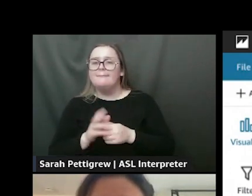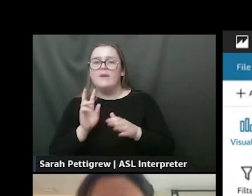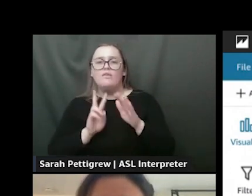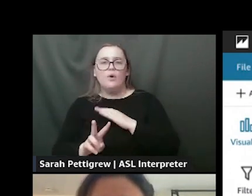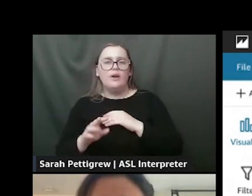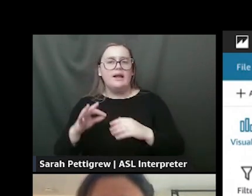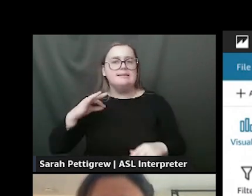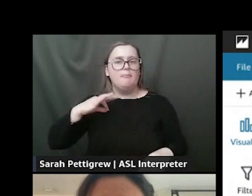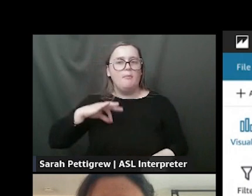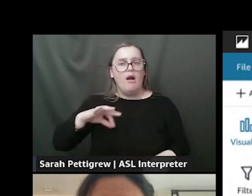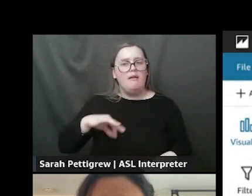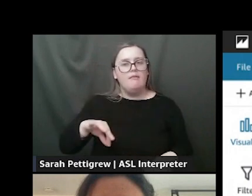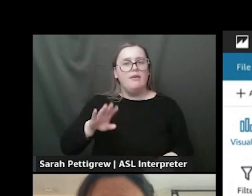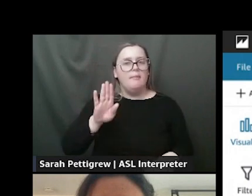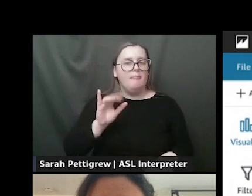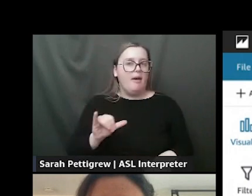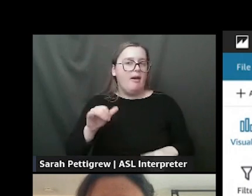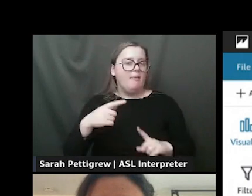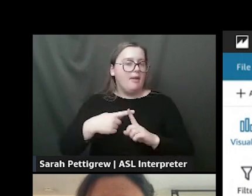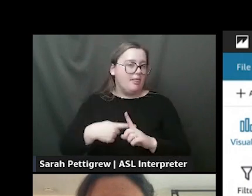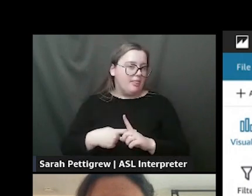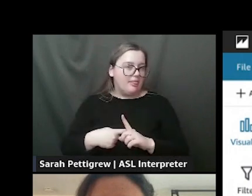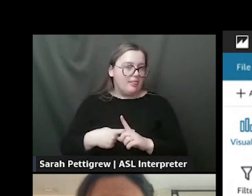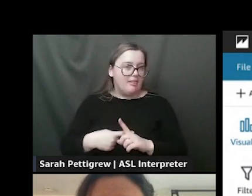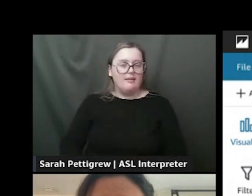profit by month.